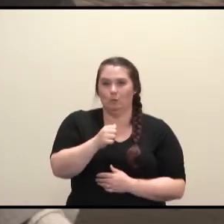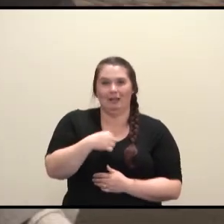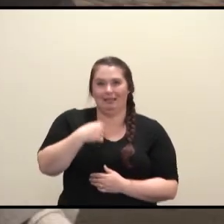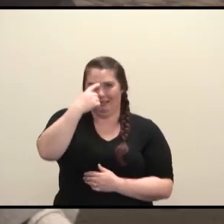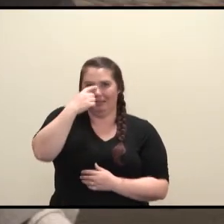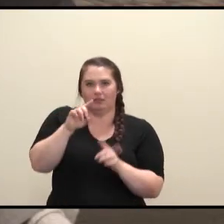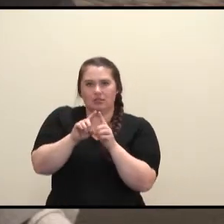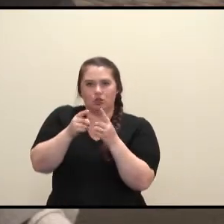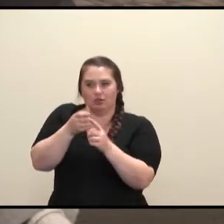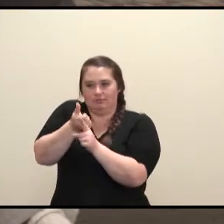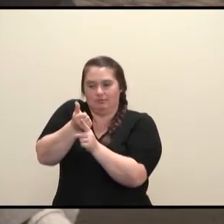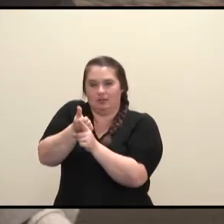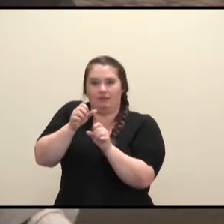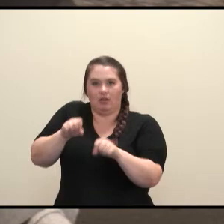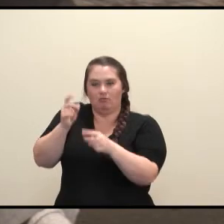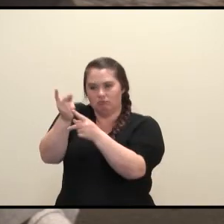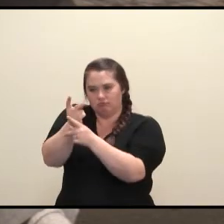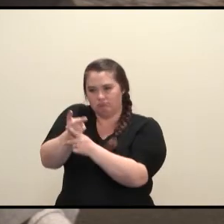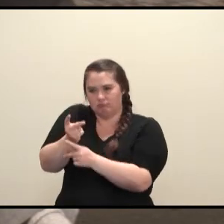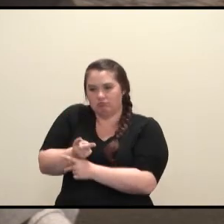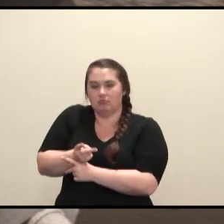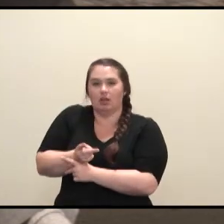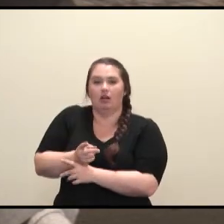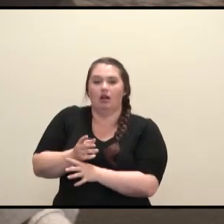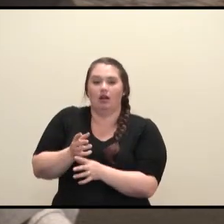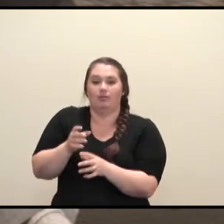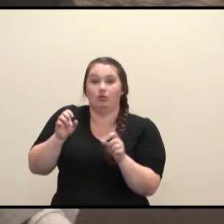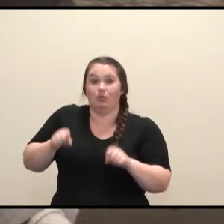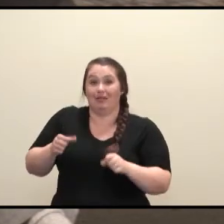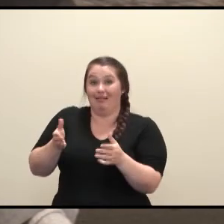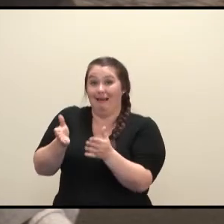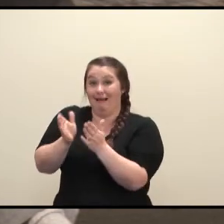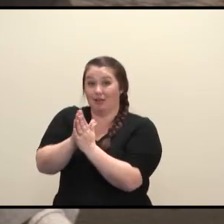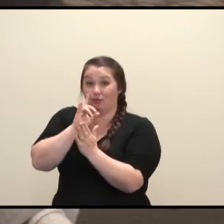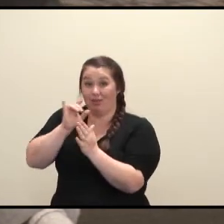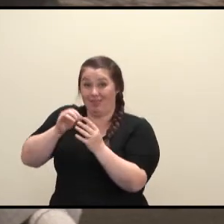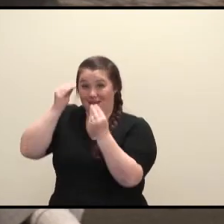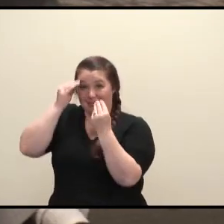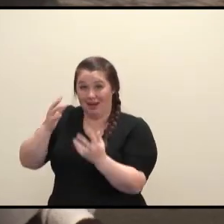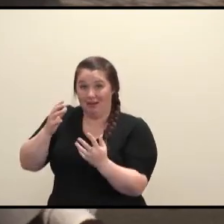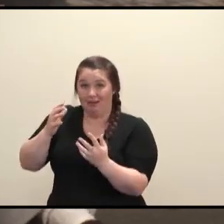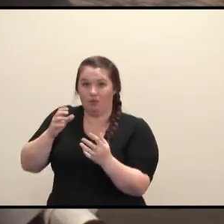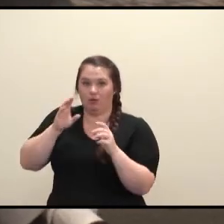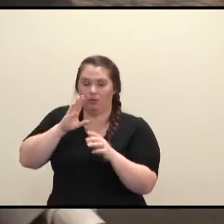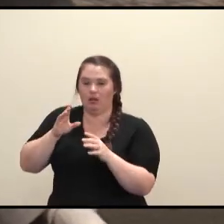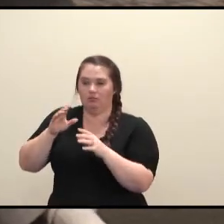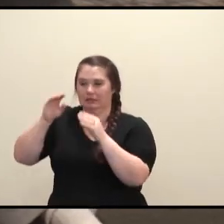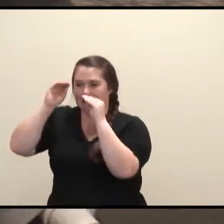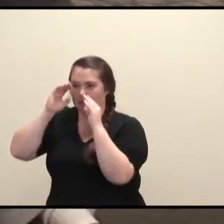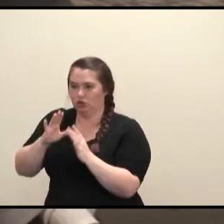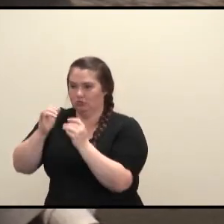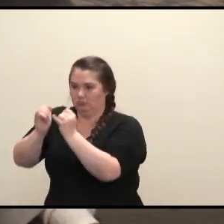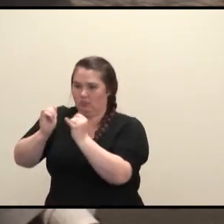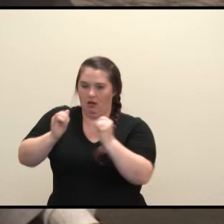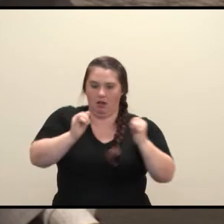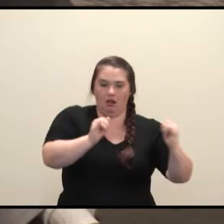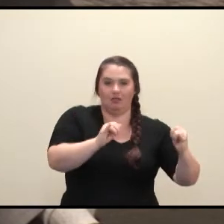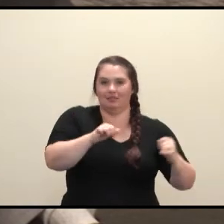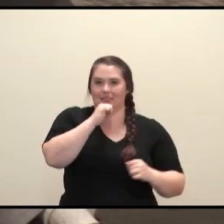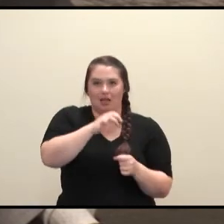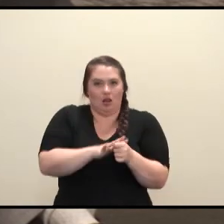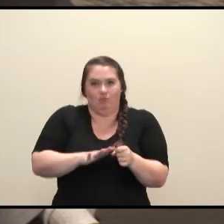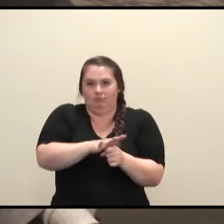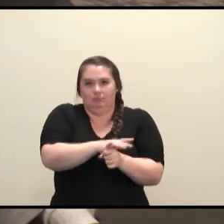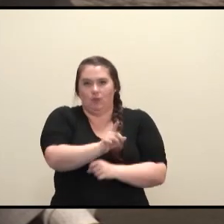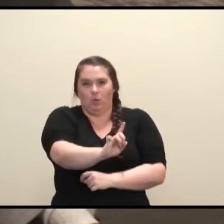So the way that we basically ask for data is just all teachers. All employees. We don't do it by location number, so that's what it would tell